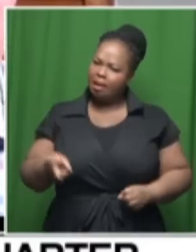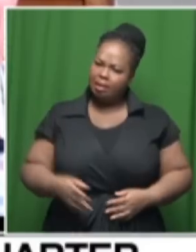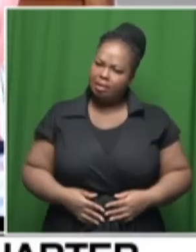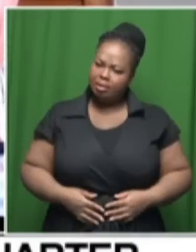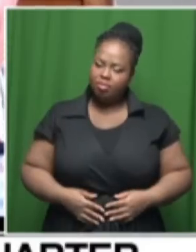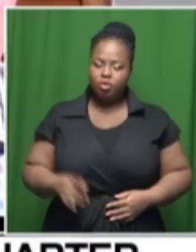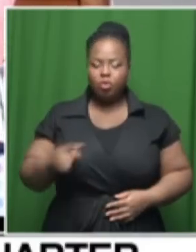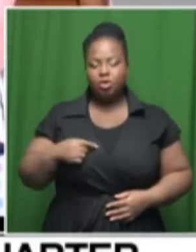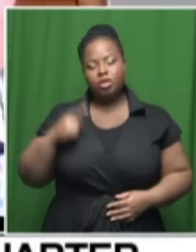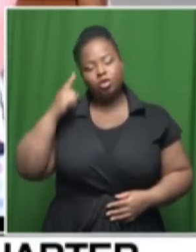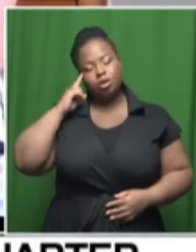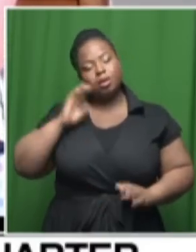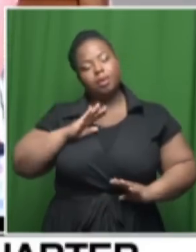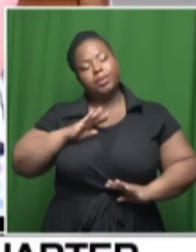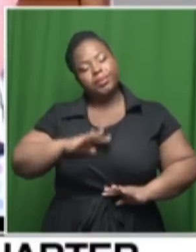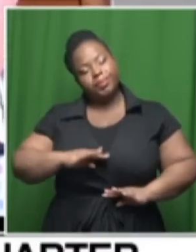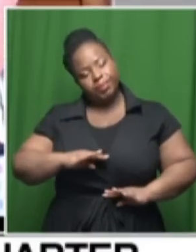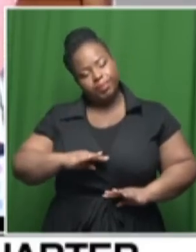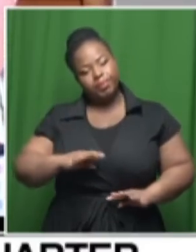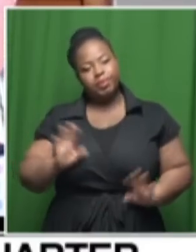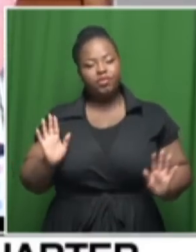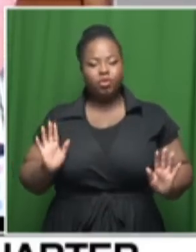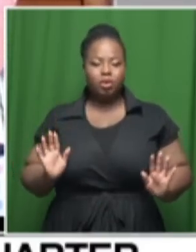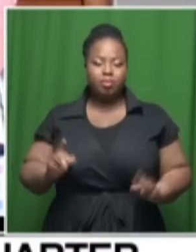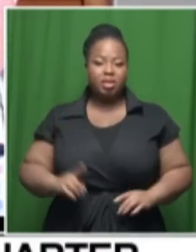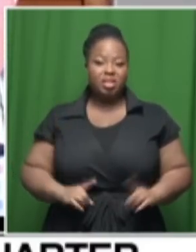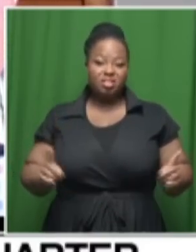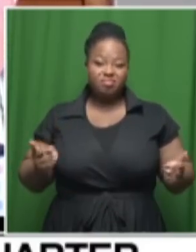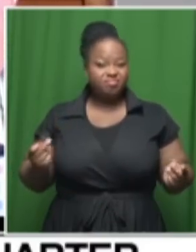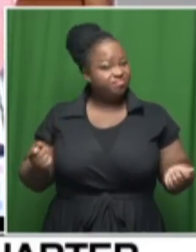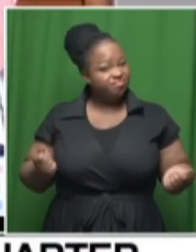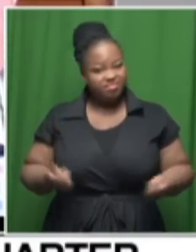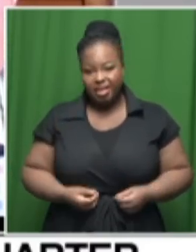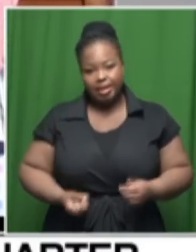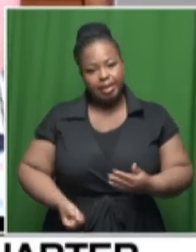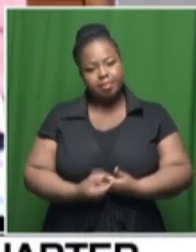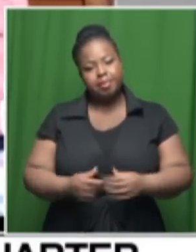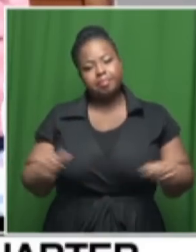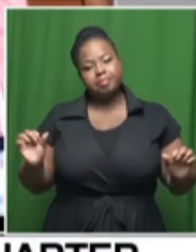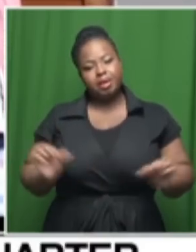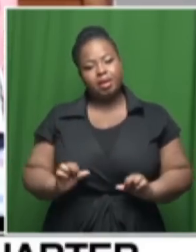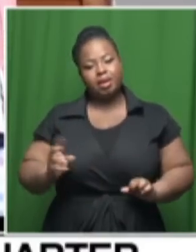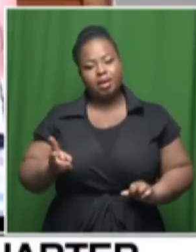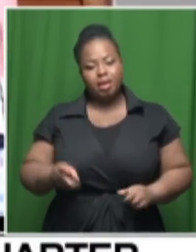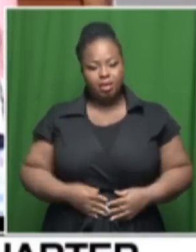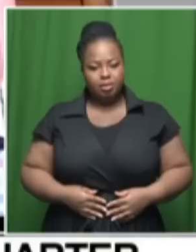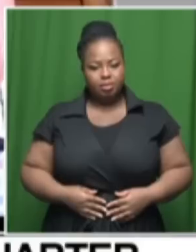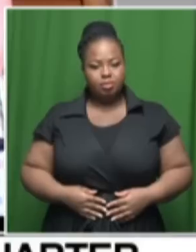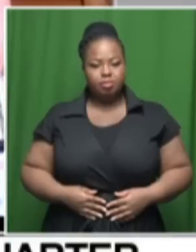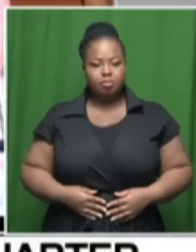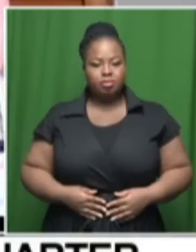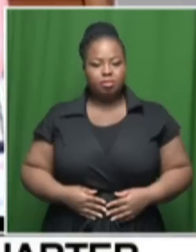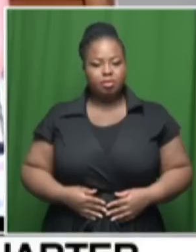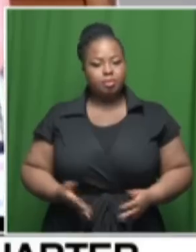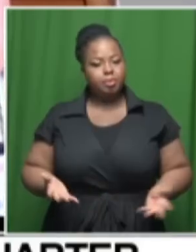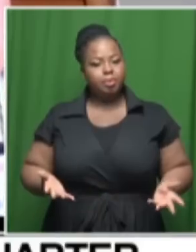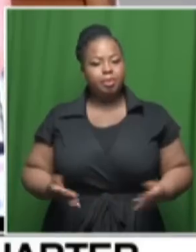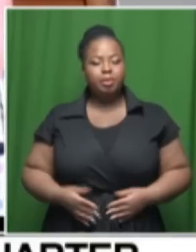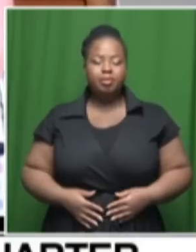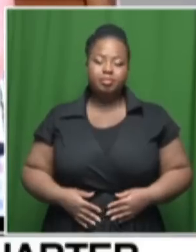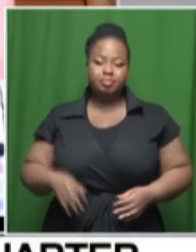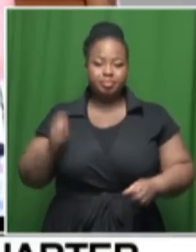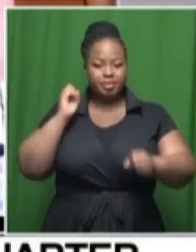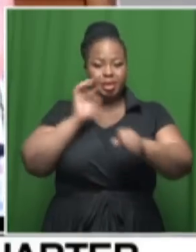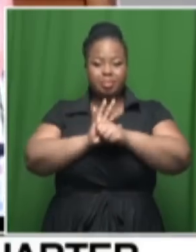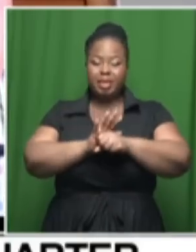Just when you think you may be sort of getting a bit of a reprieve, not a chance. It's back. It's not going anywhere. Yeah. We know that. But, it's